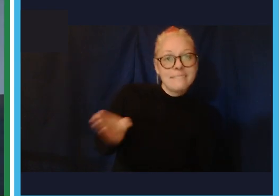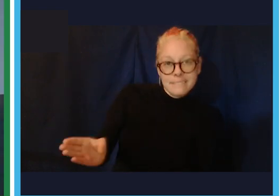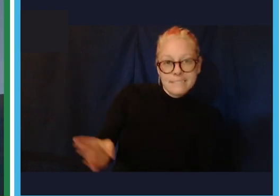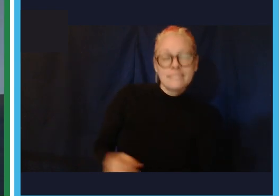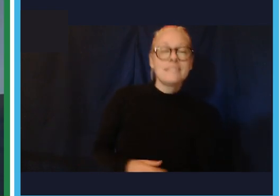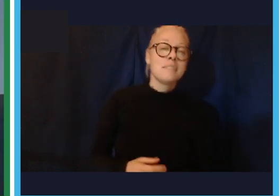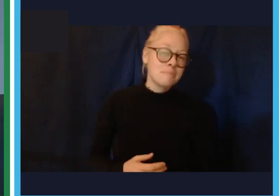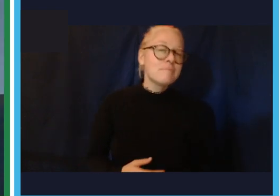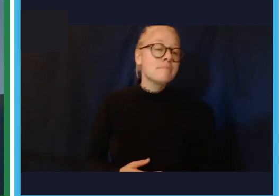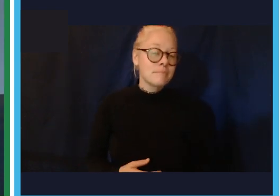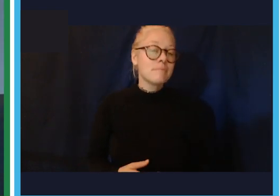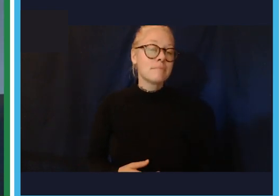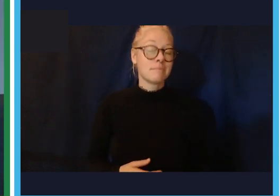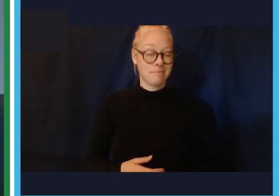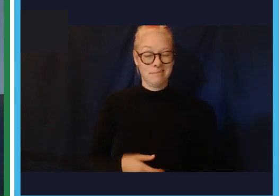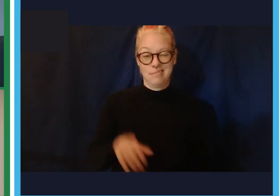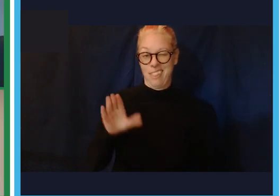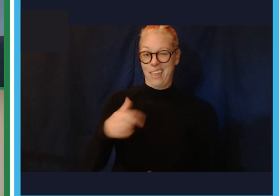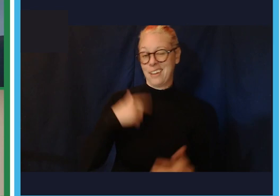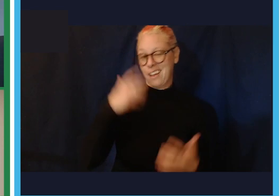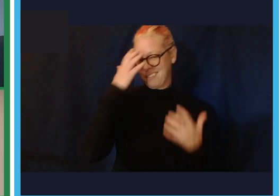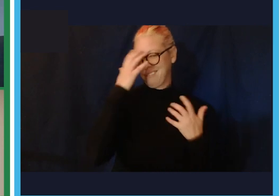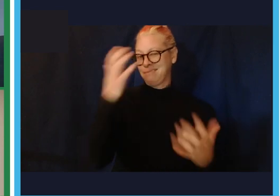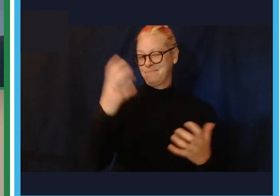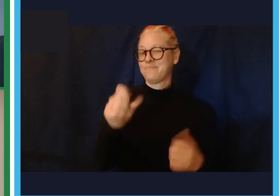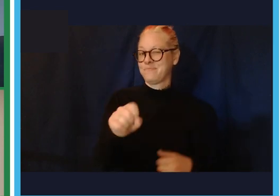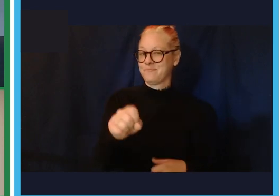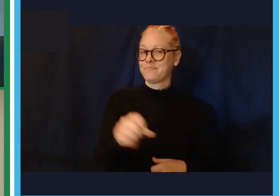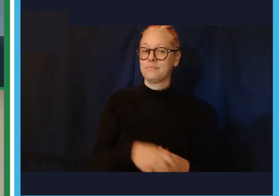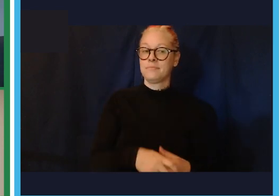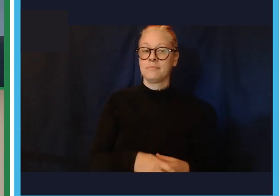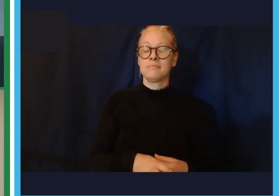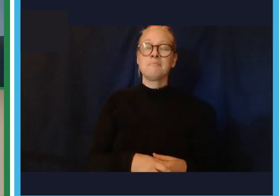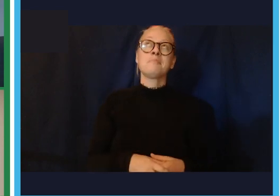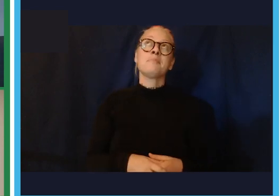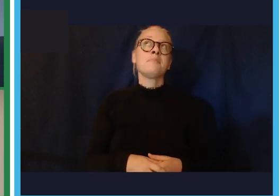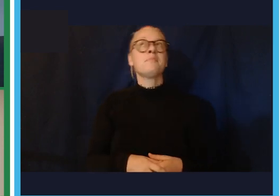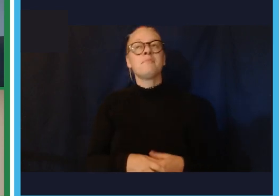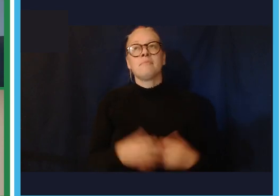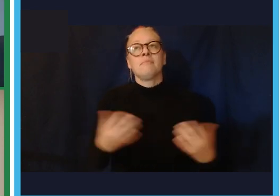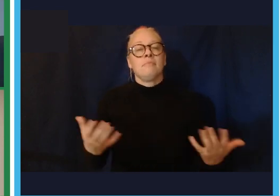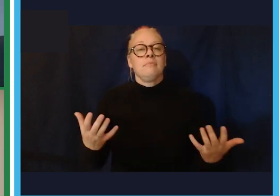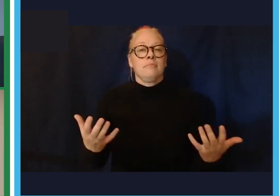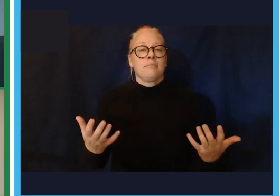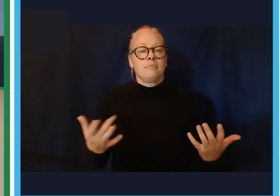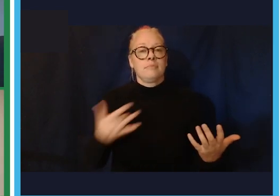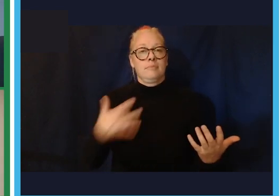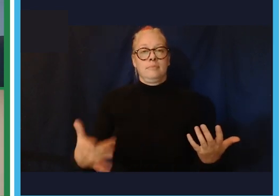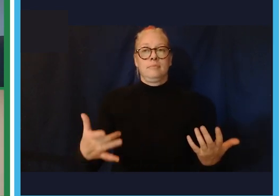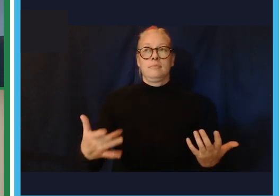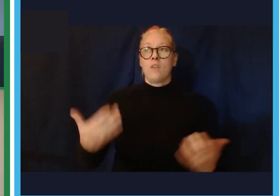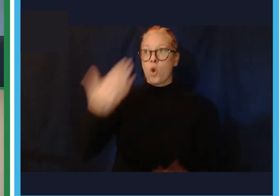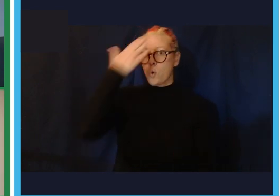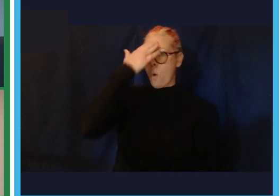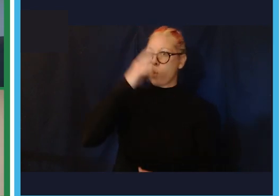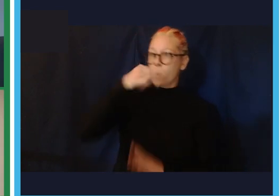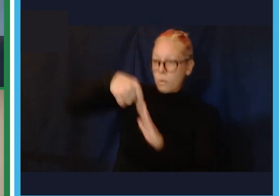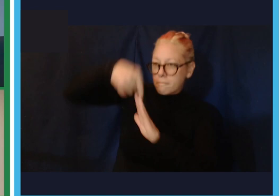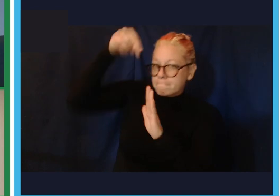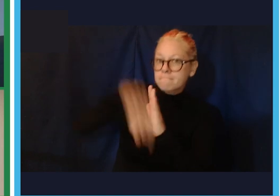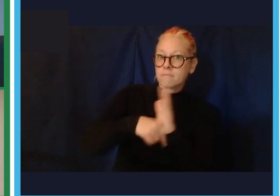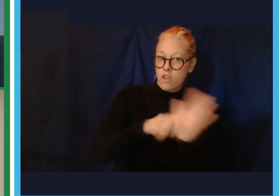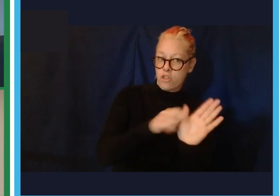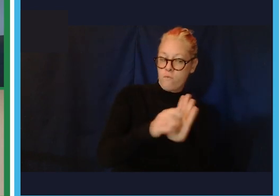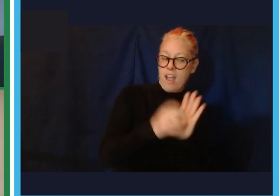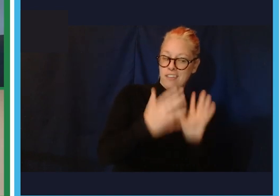and then just going out there and bragging like a proud mama bear, you know, to everybody. Did you know